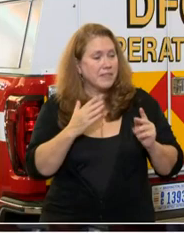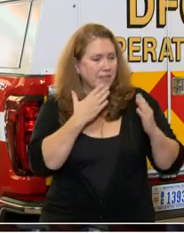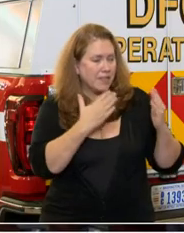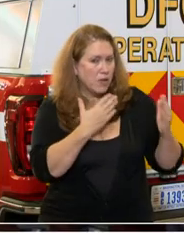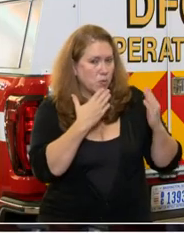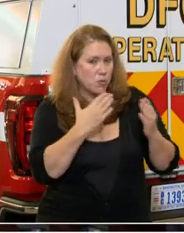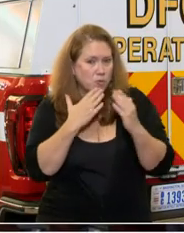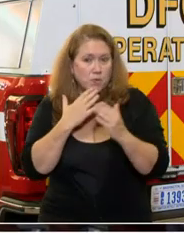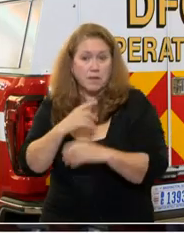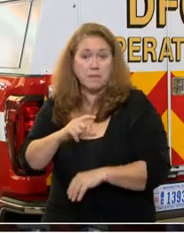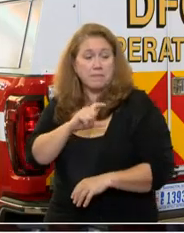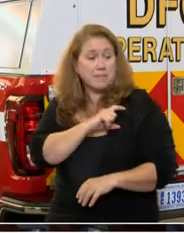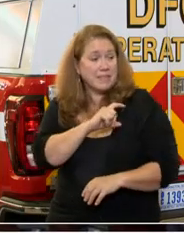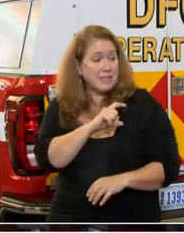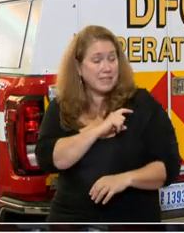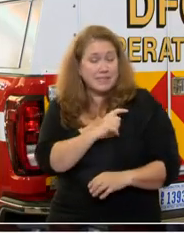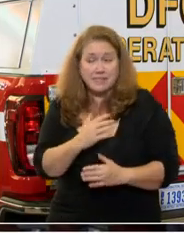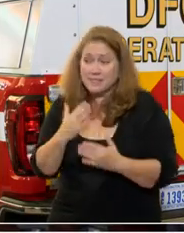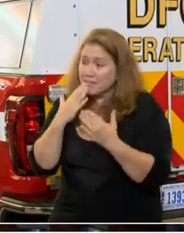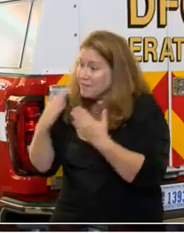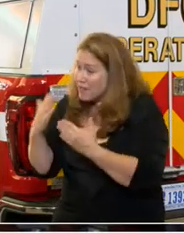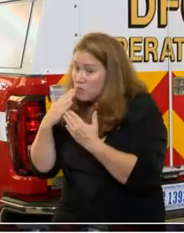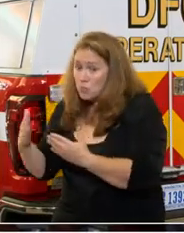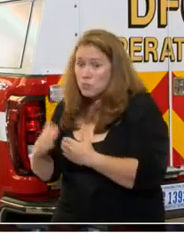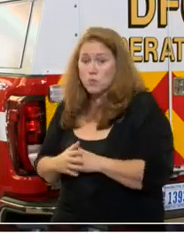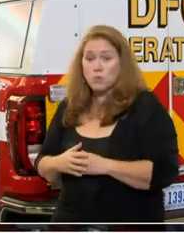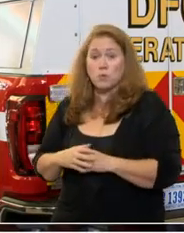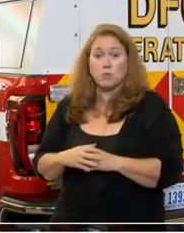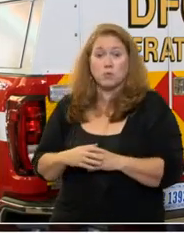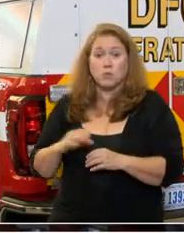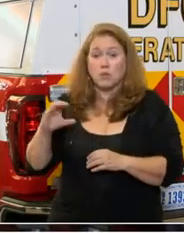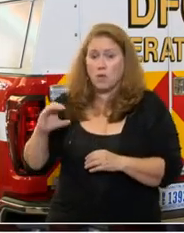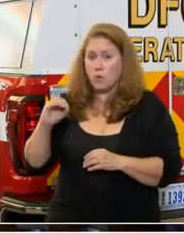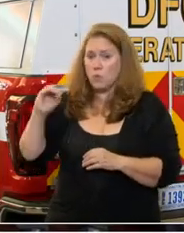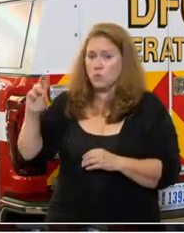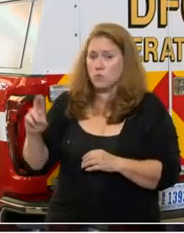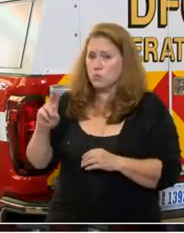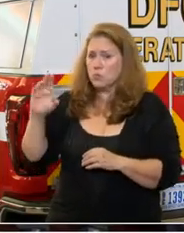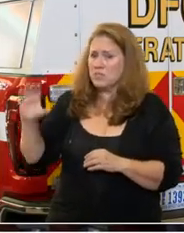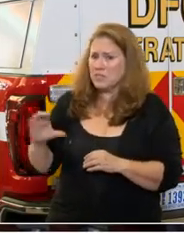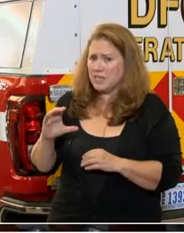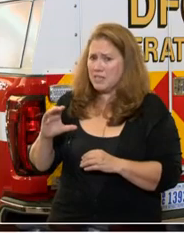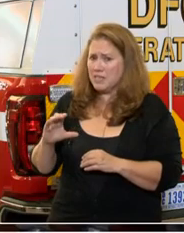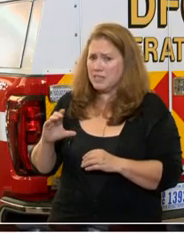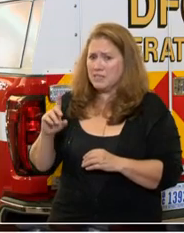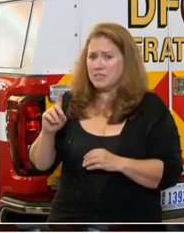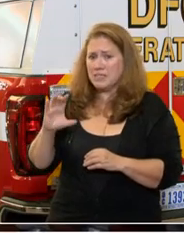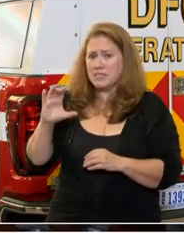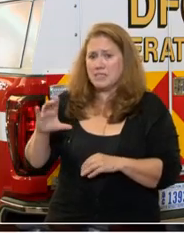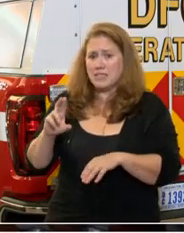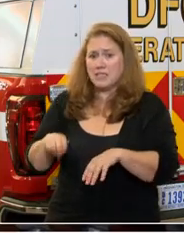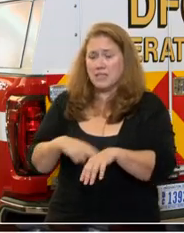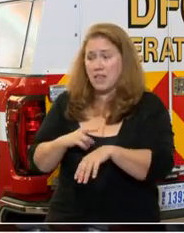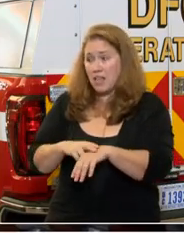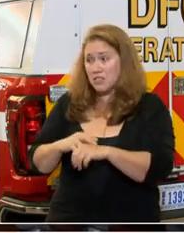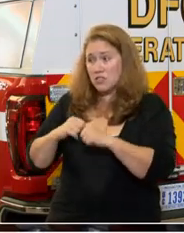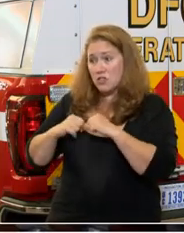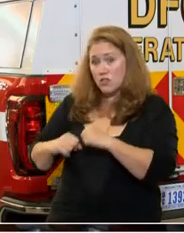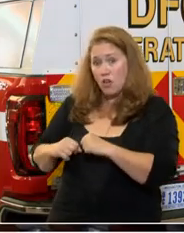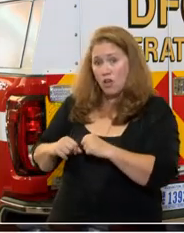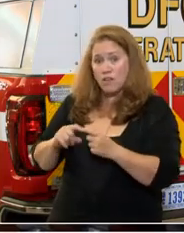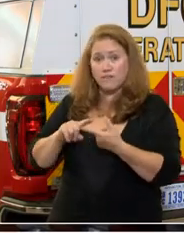OUC operators, our DC National Guard, and all our friends and neighbors who are serving in